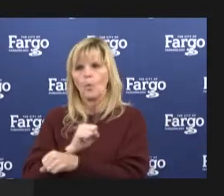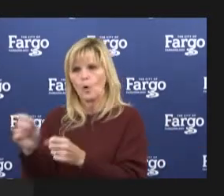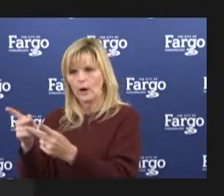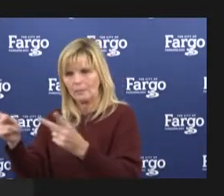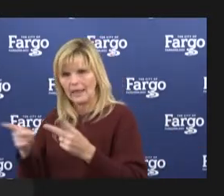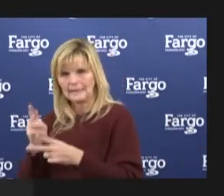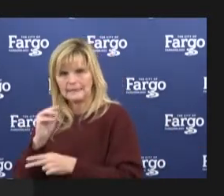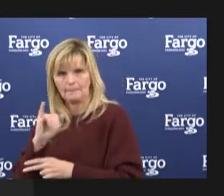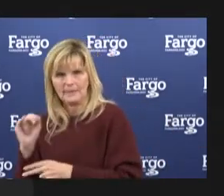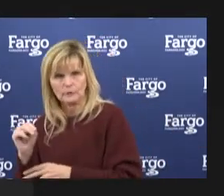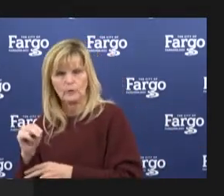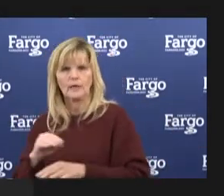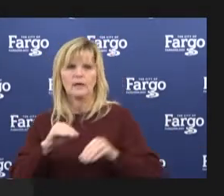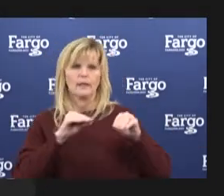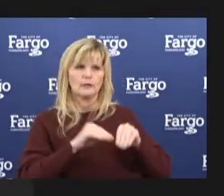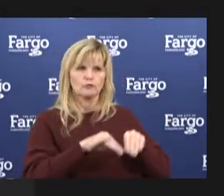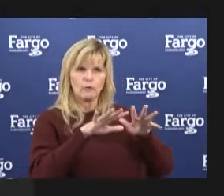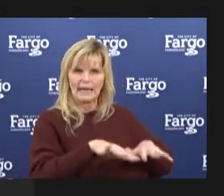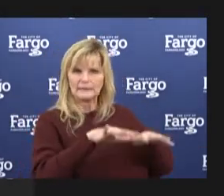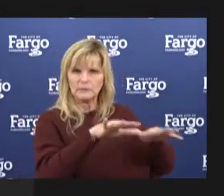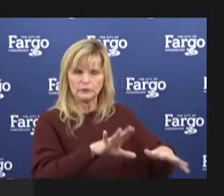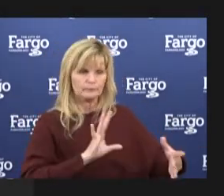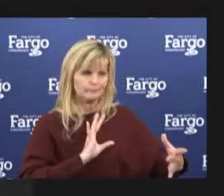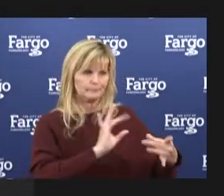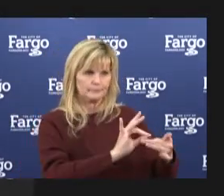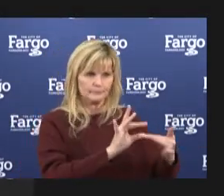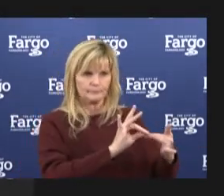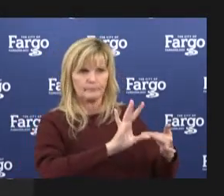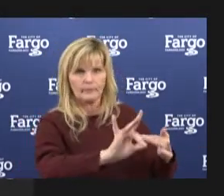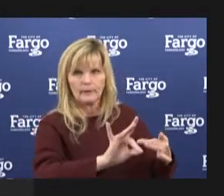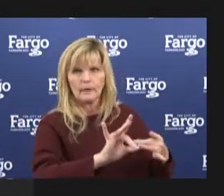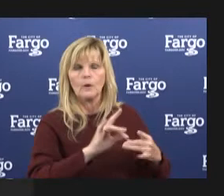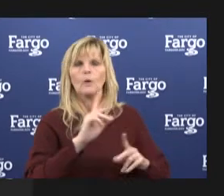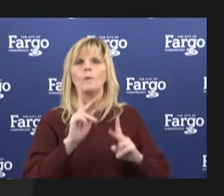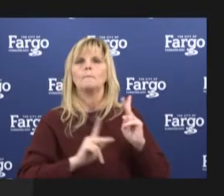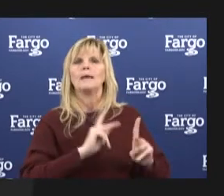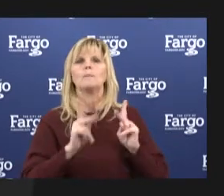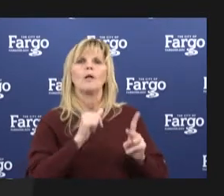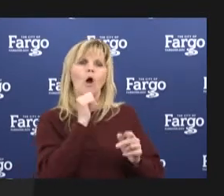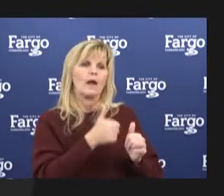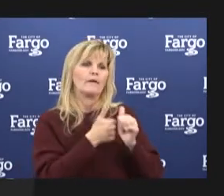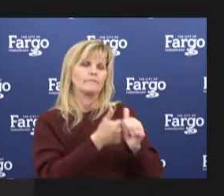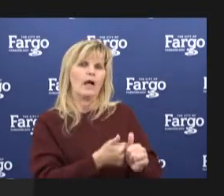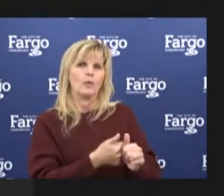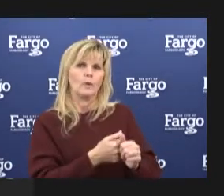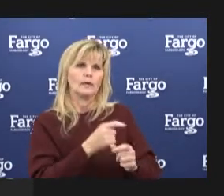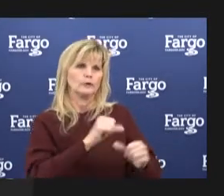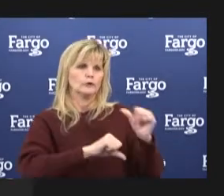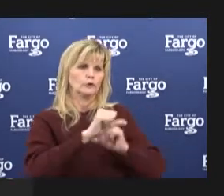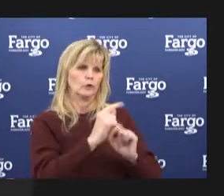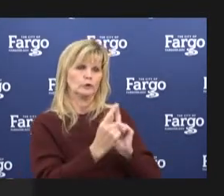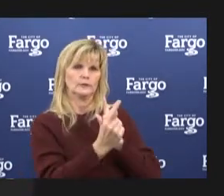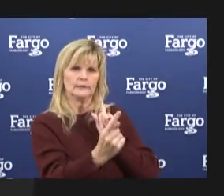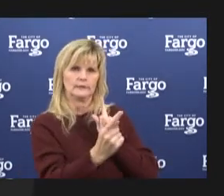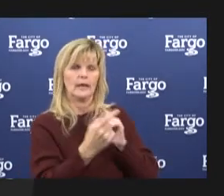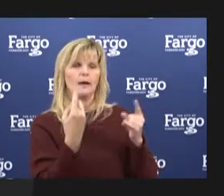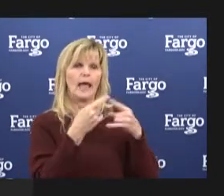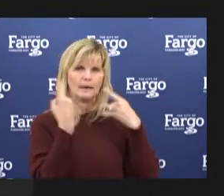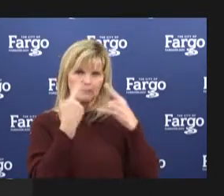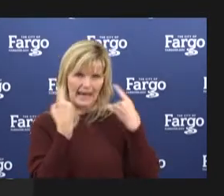The transmission is often where people are not following social distancing and the